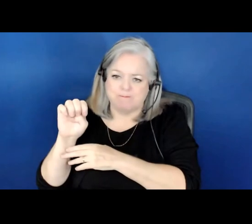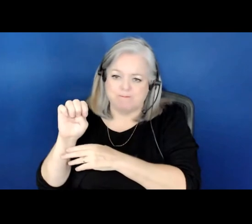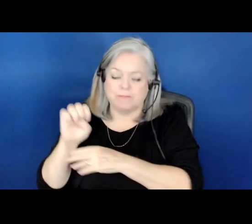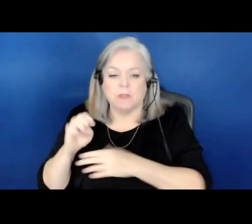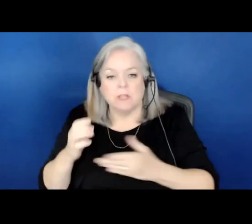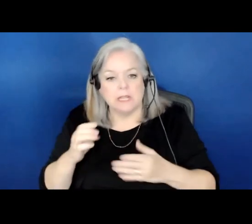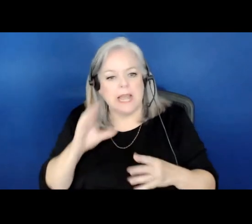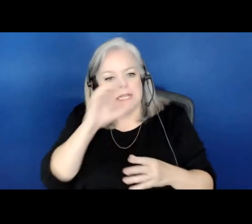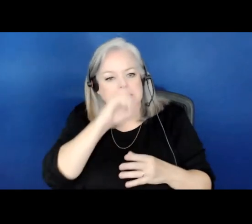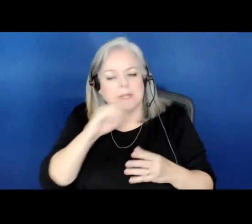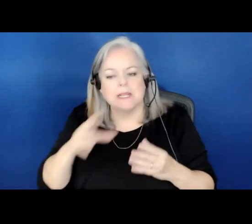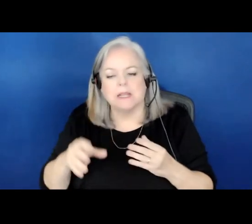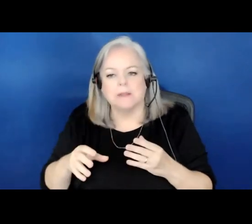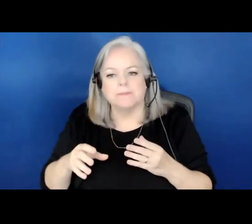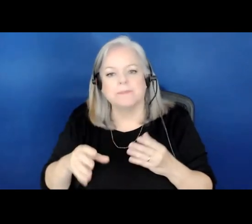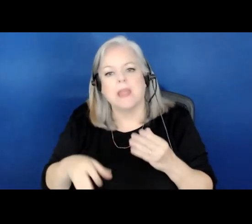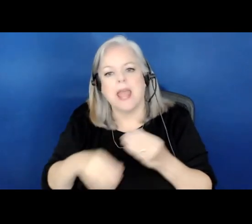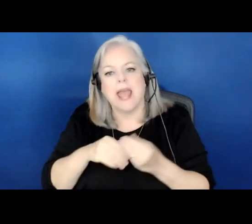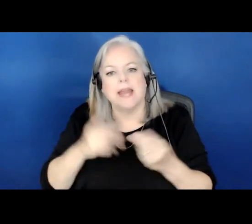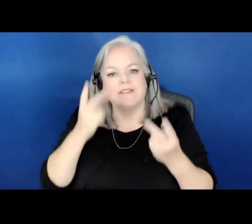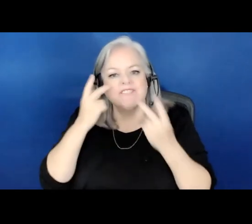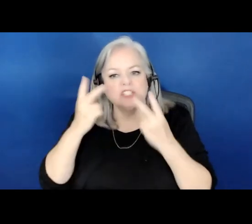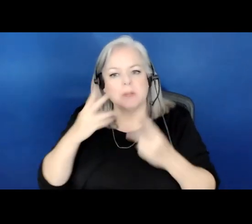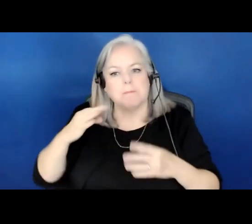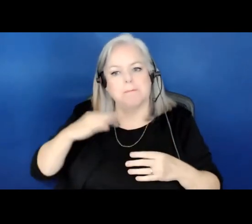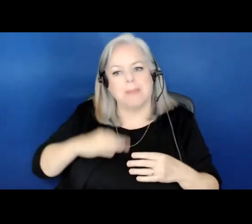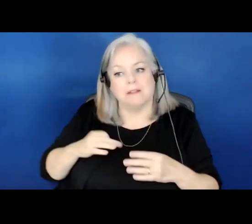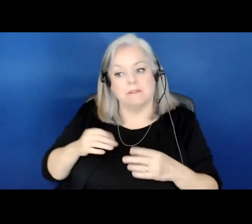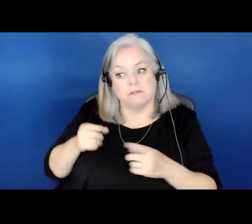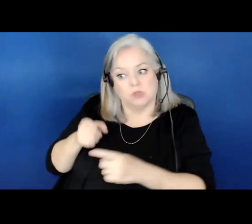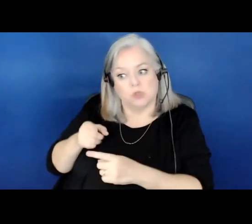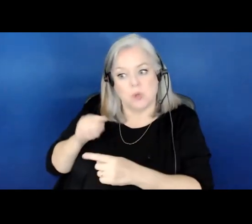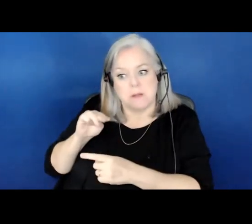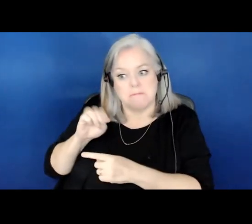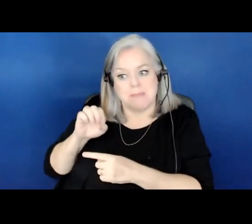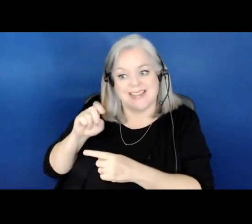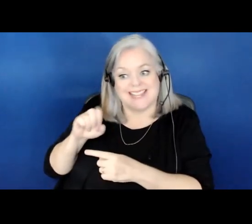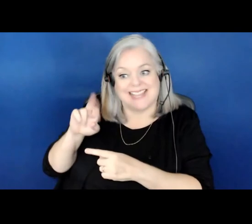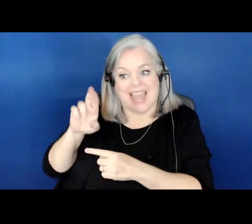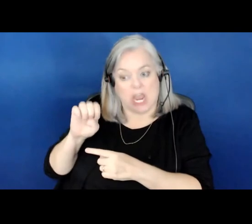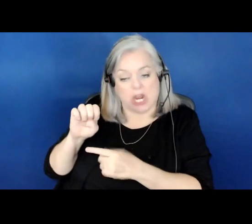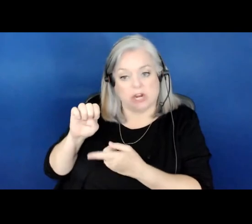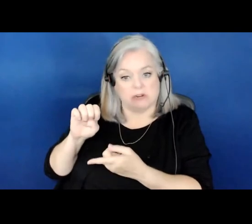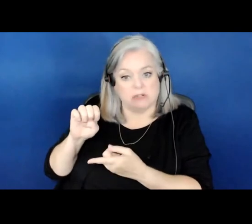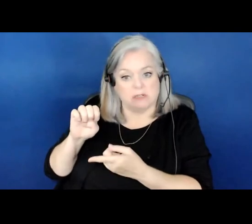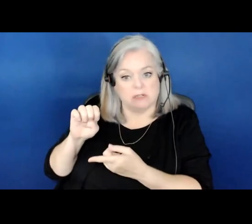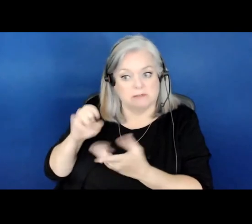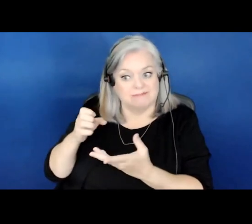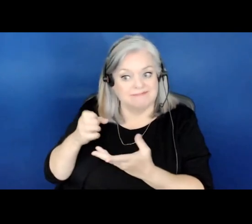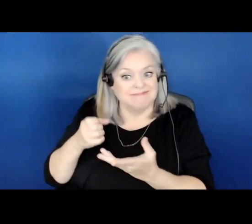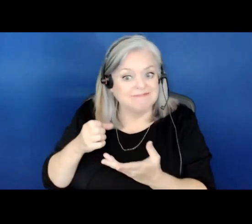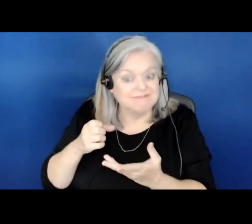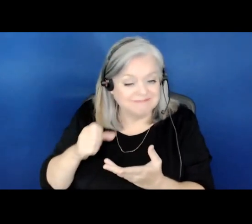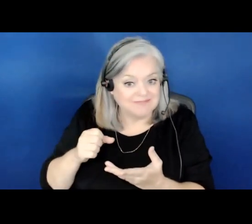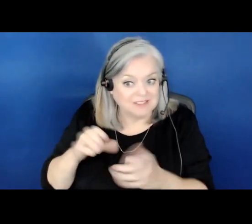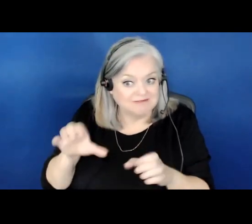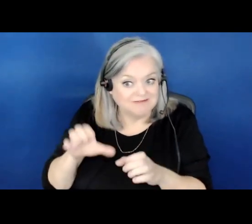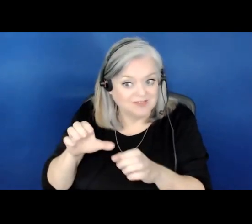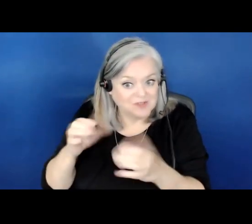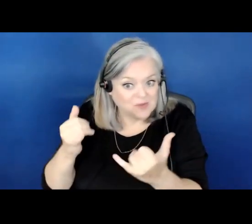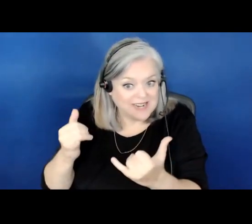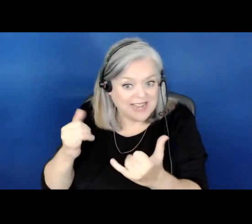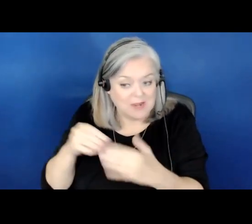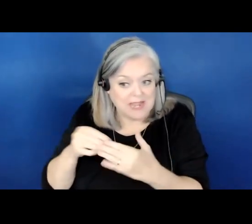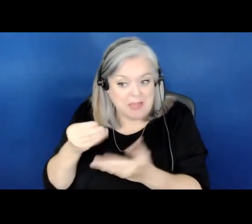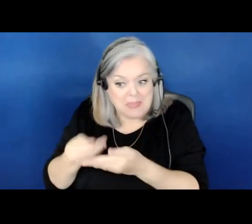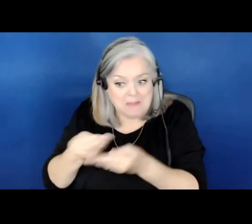vision benefit to Medicare, as is attempted to be being done right now in